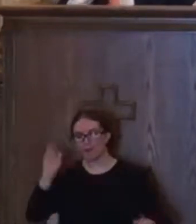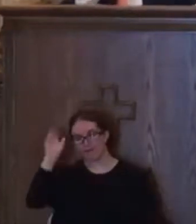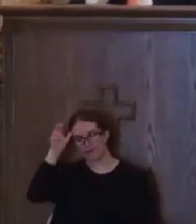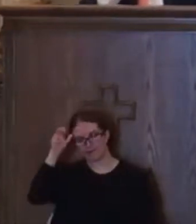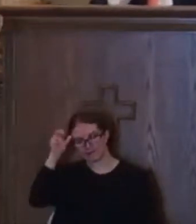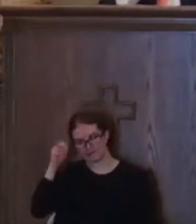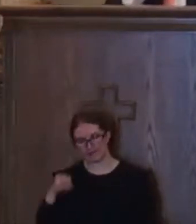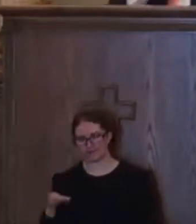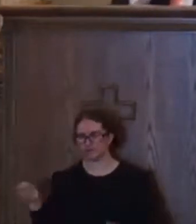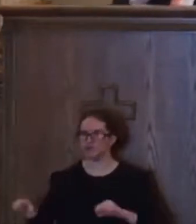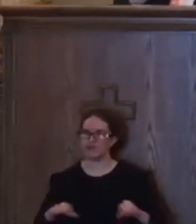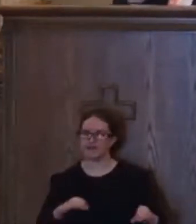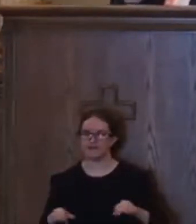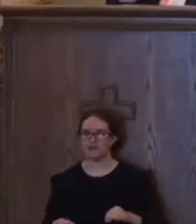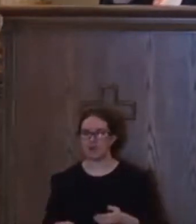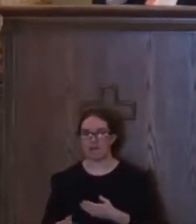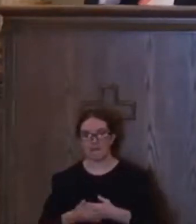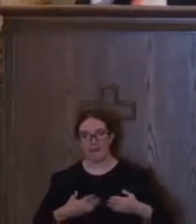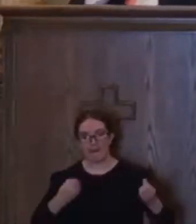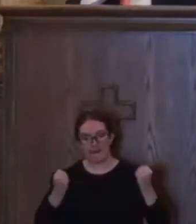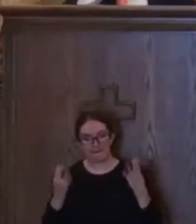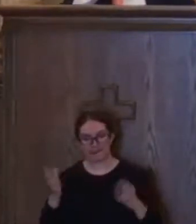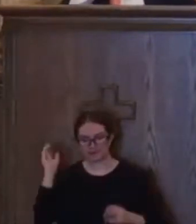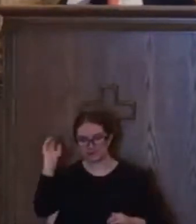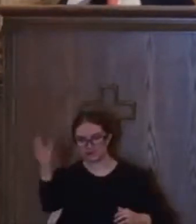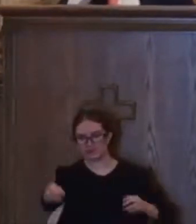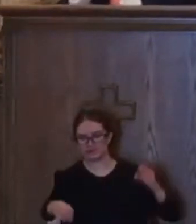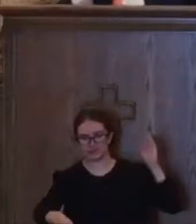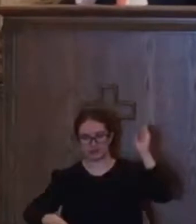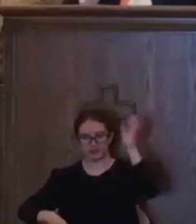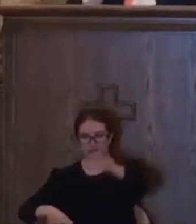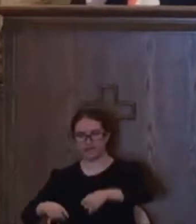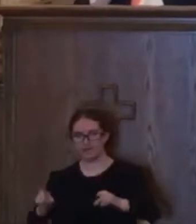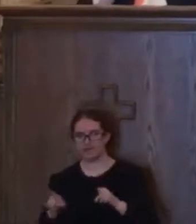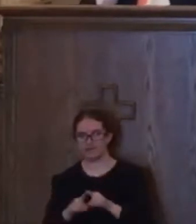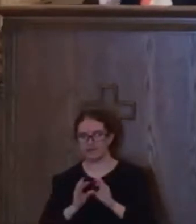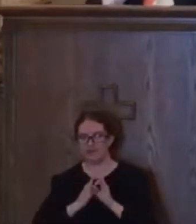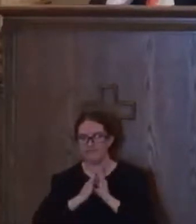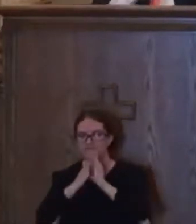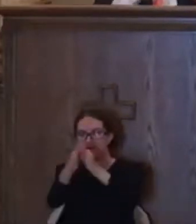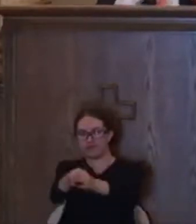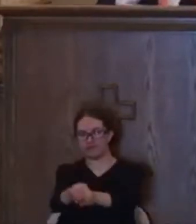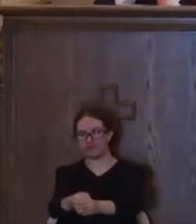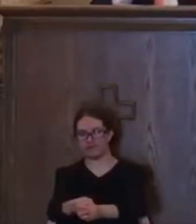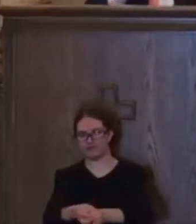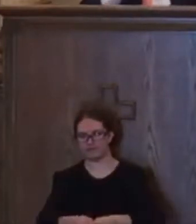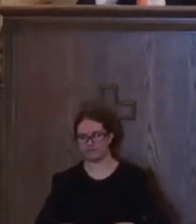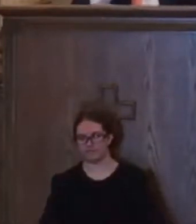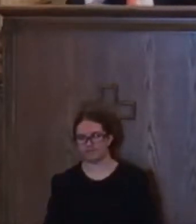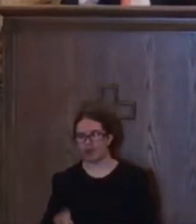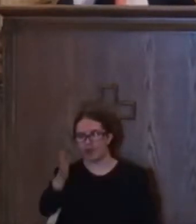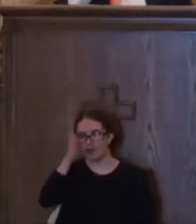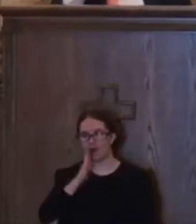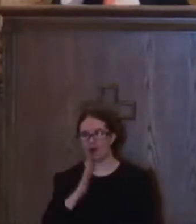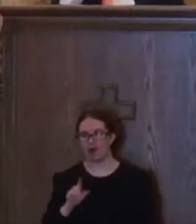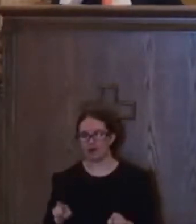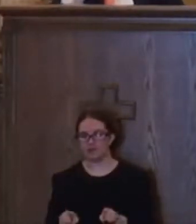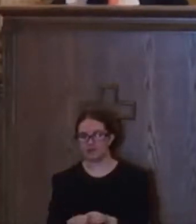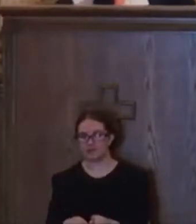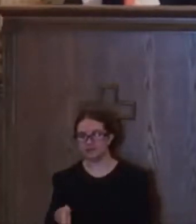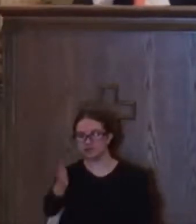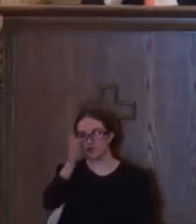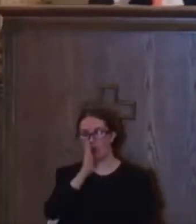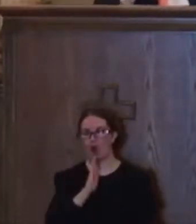devil tries to do, no matter how much he throws at you, you still have faith and you know that God is still